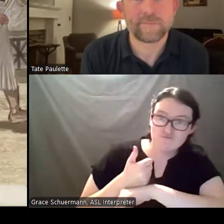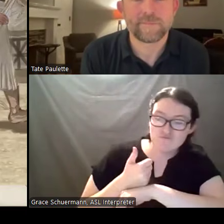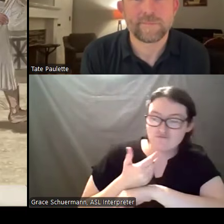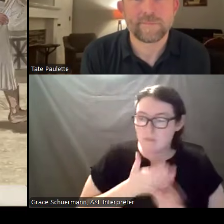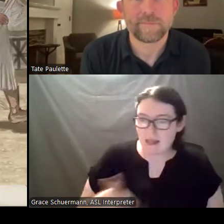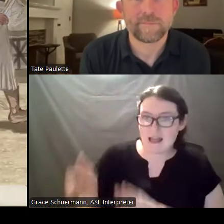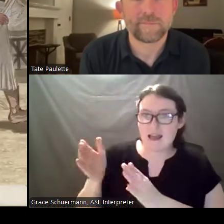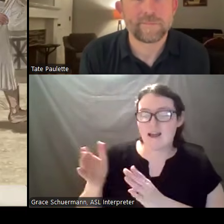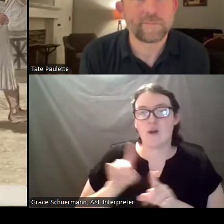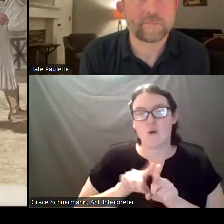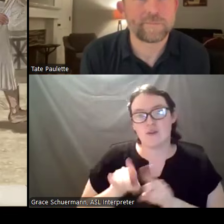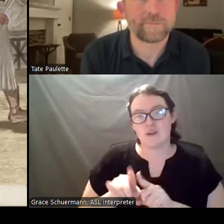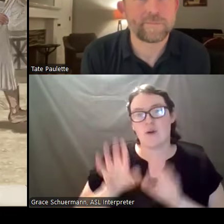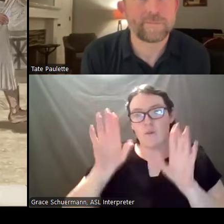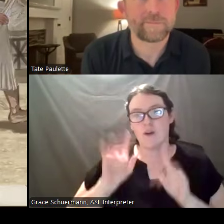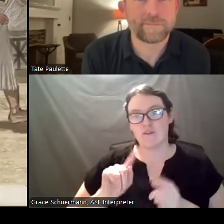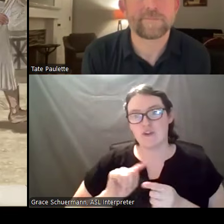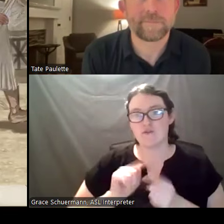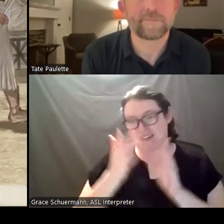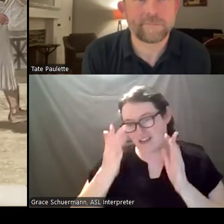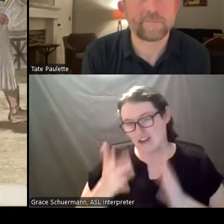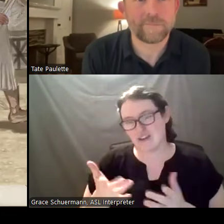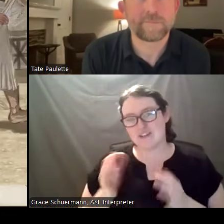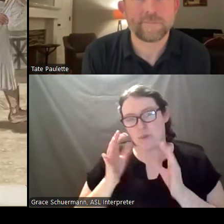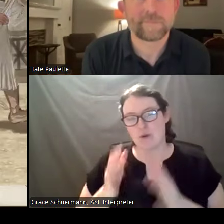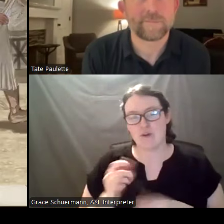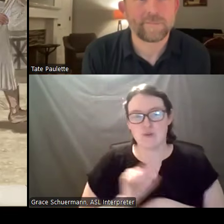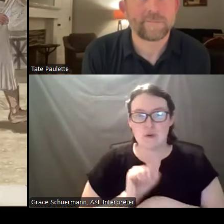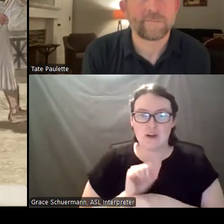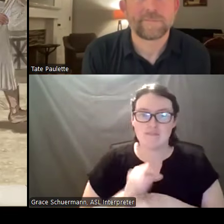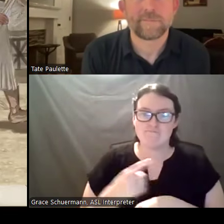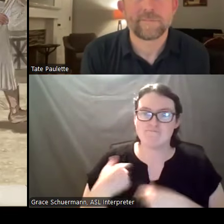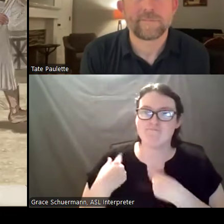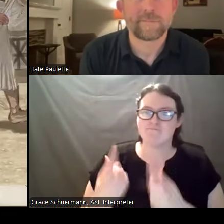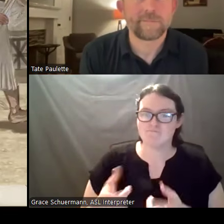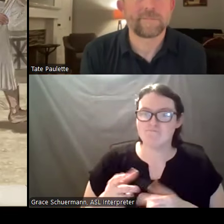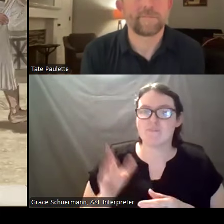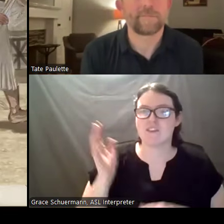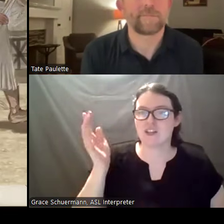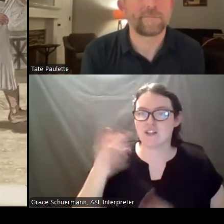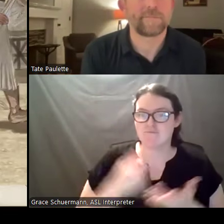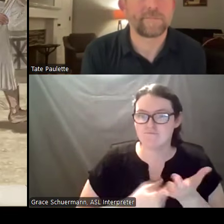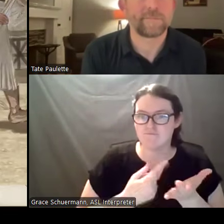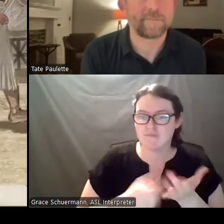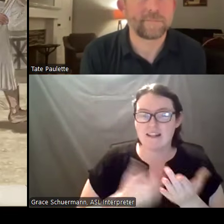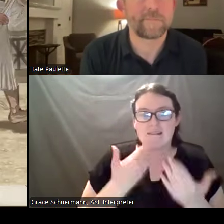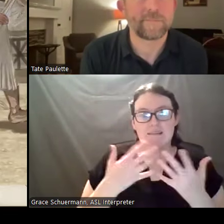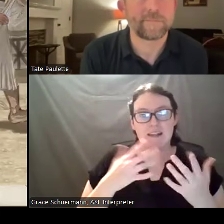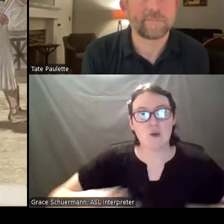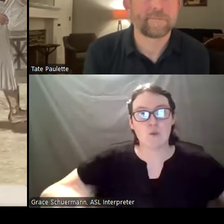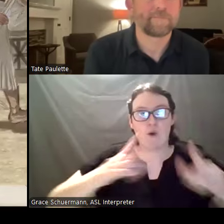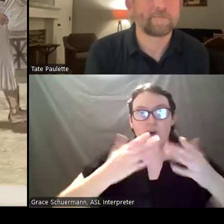as well as our wonderful translators who have been working so hard throughout this discussion. So thank you all so much,